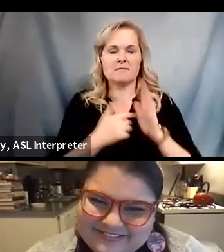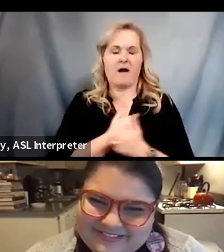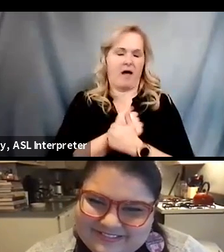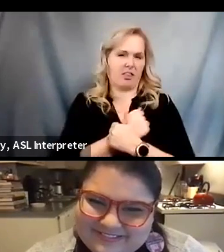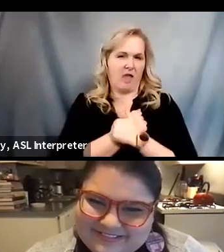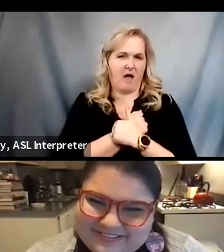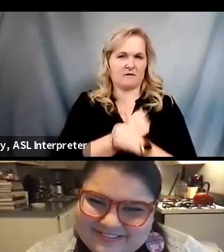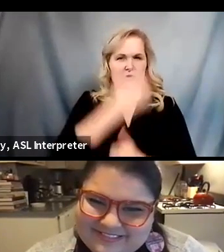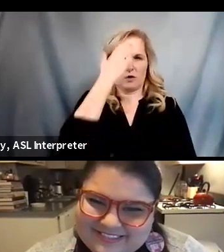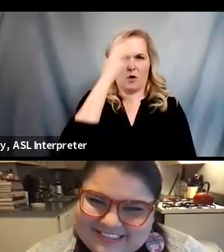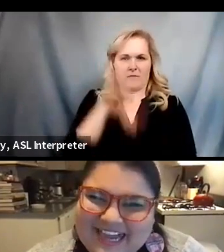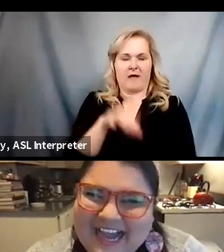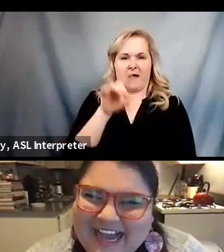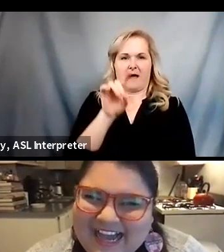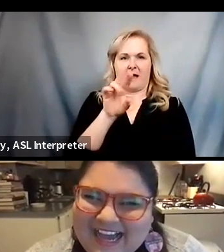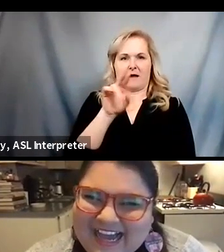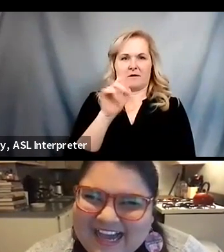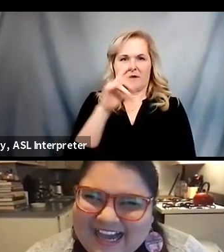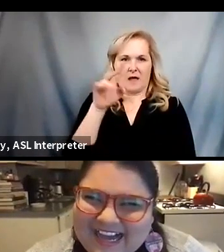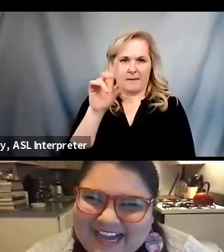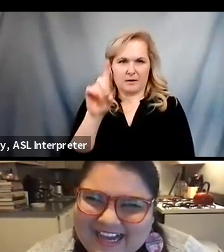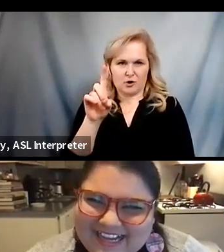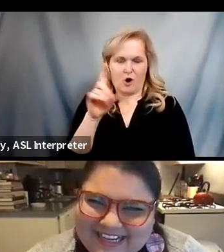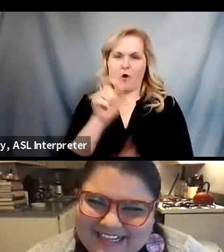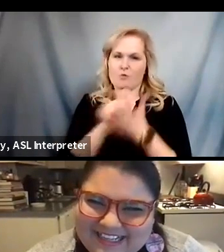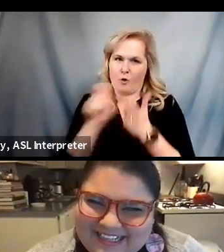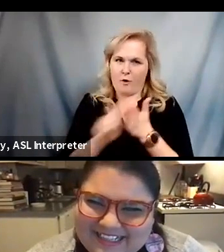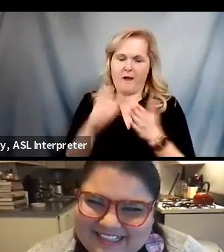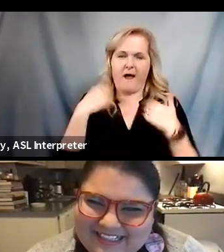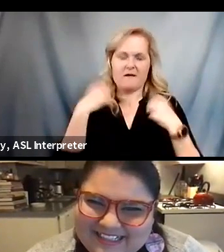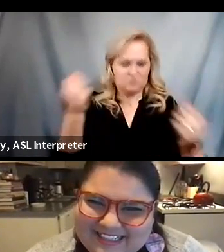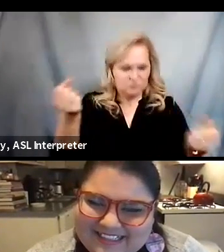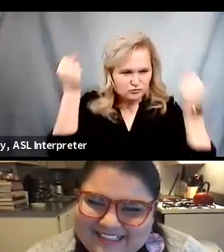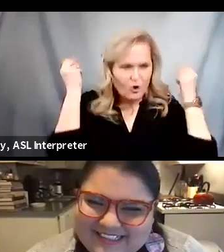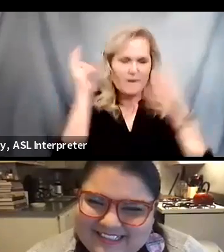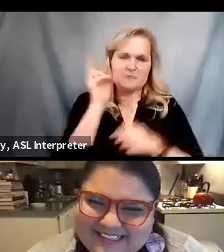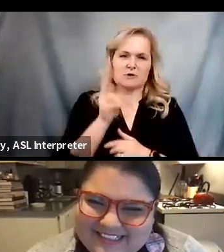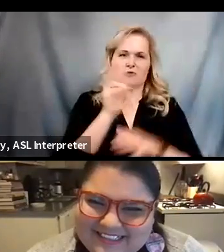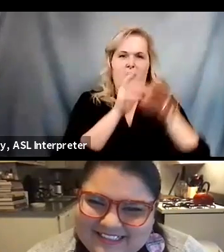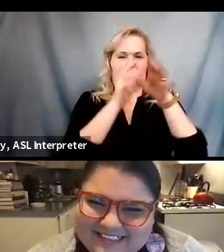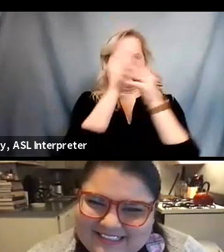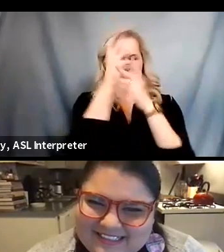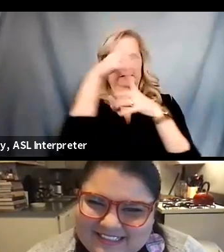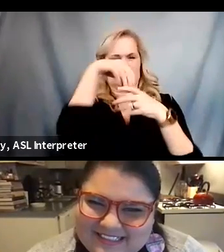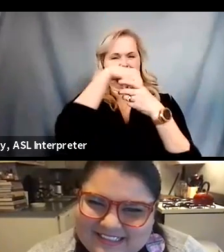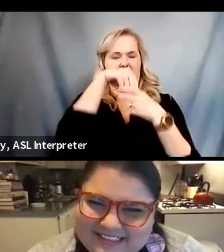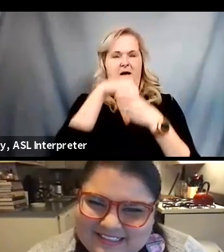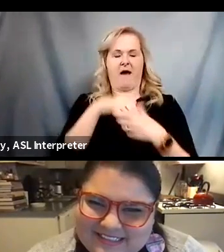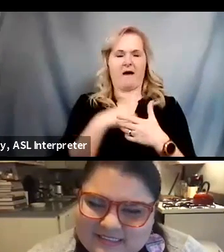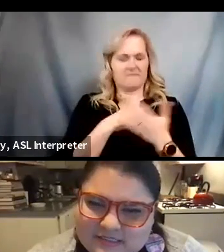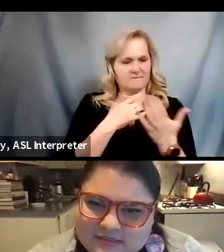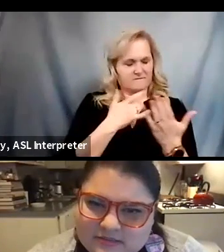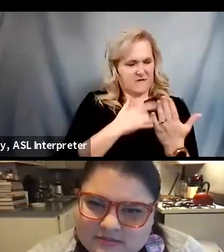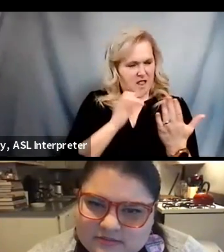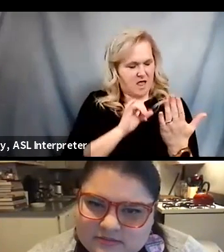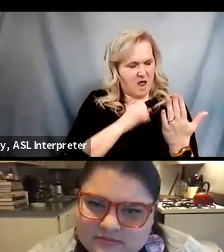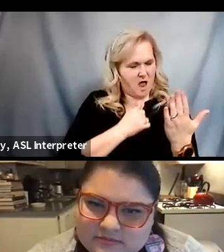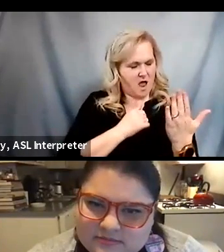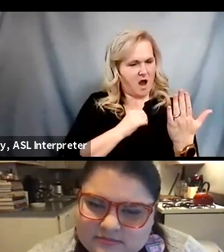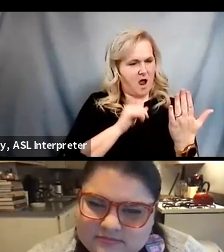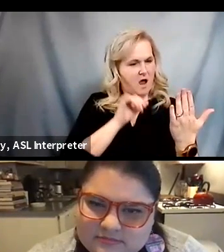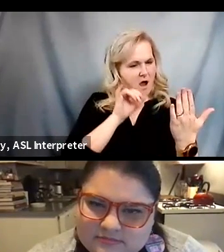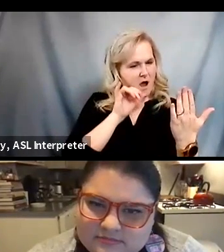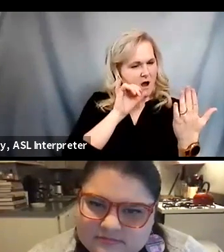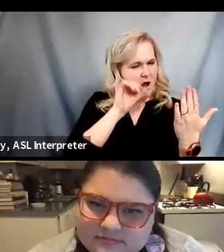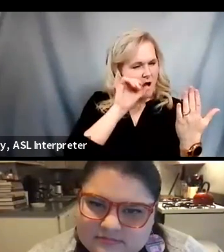know a dramaturg wrote it. It's got so much beautiful historical detail in there. I feel like I truly learned and understood the